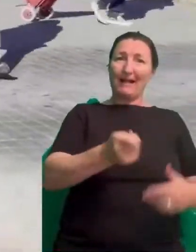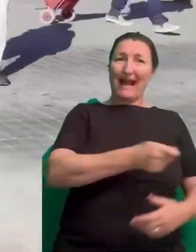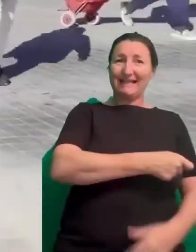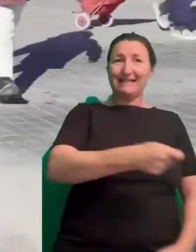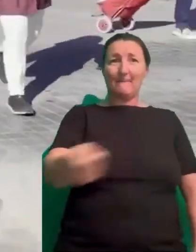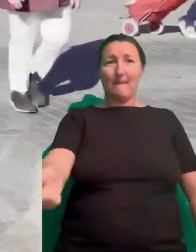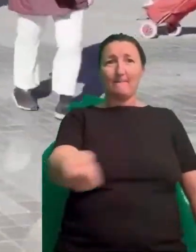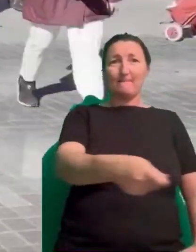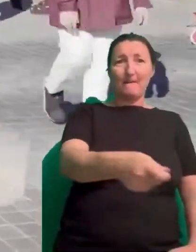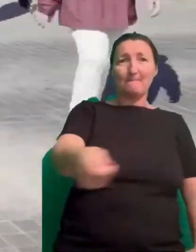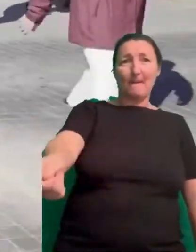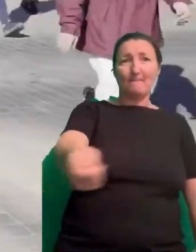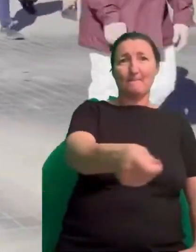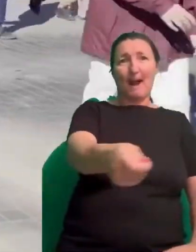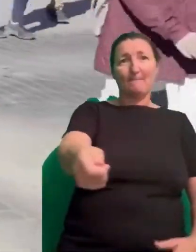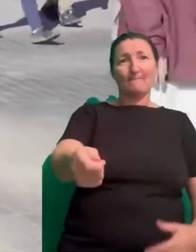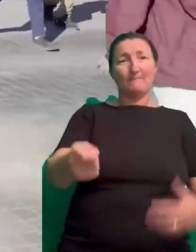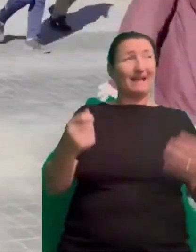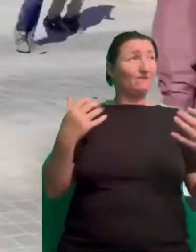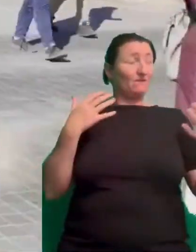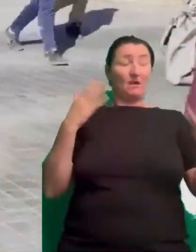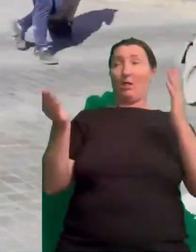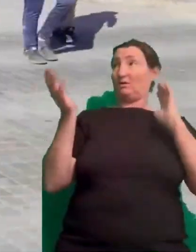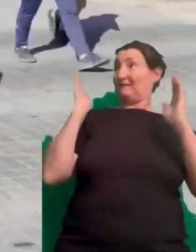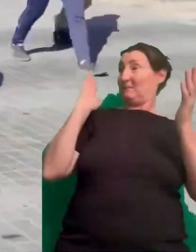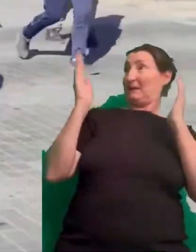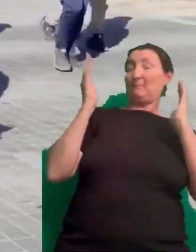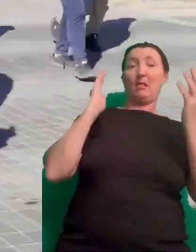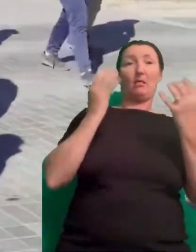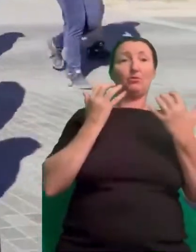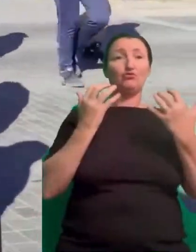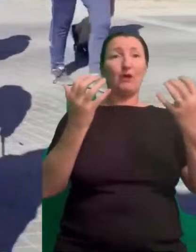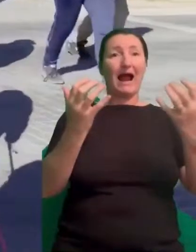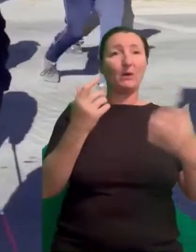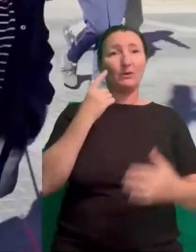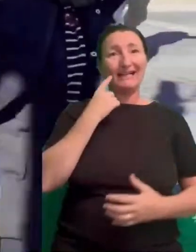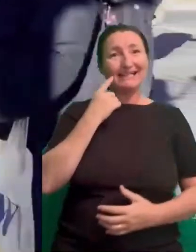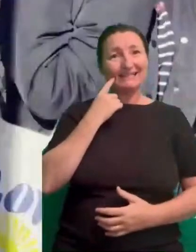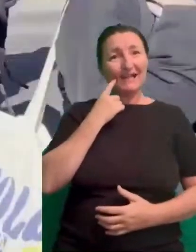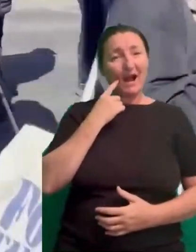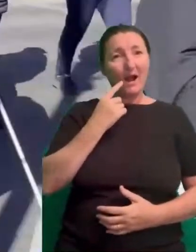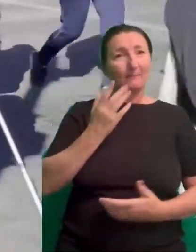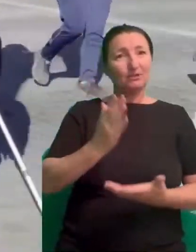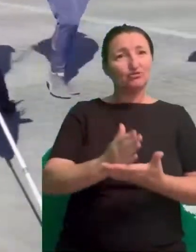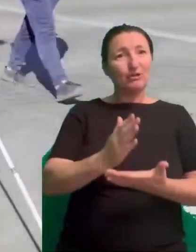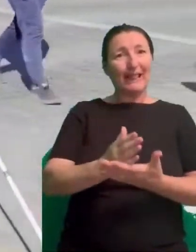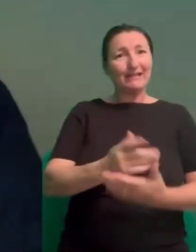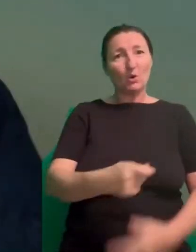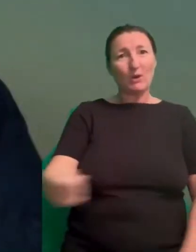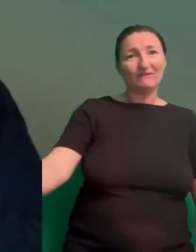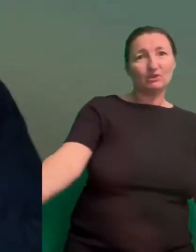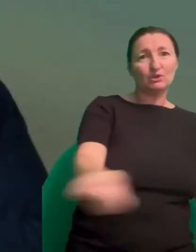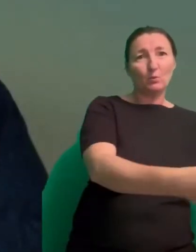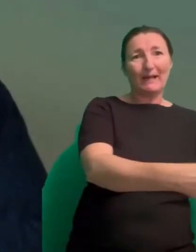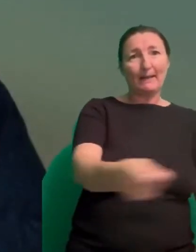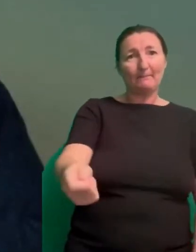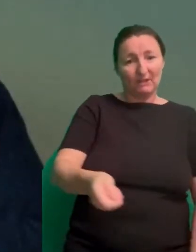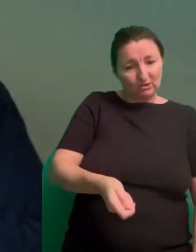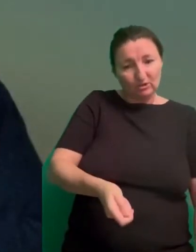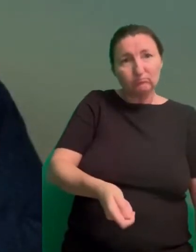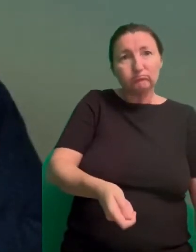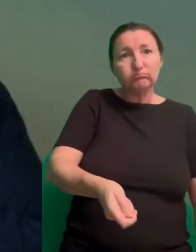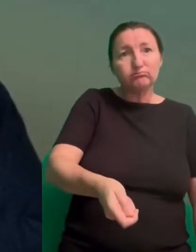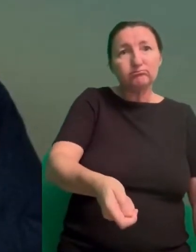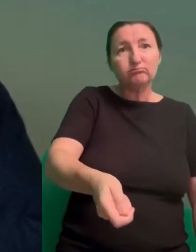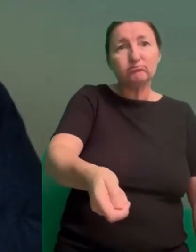when we're in crowds, it's a lot easier because he doesn't have to sweep the cane as much. In order to